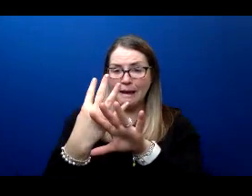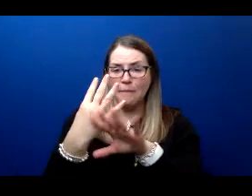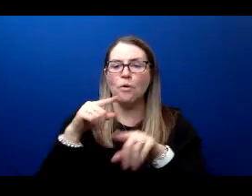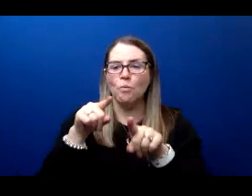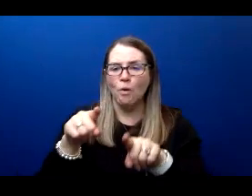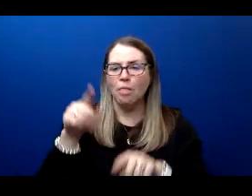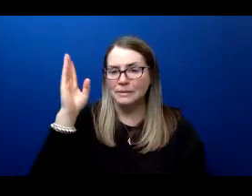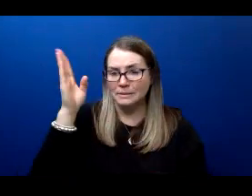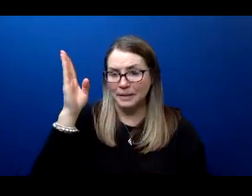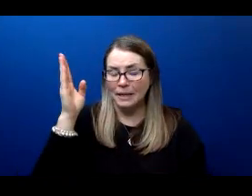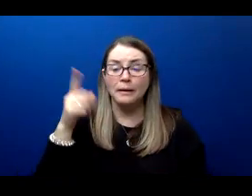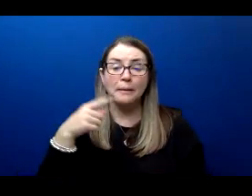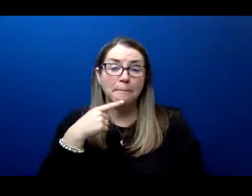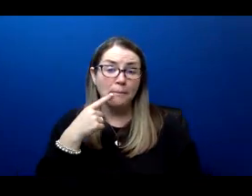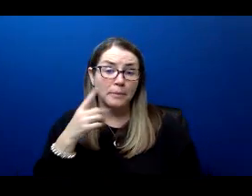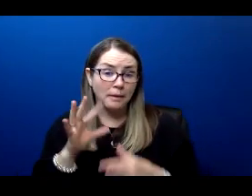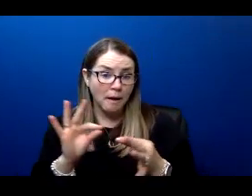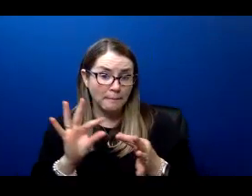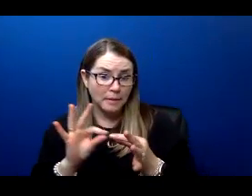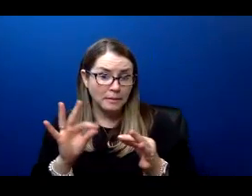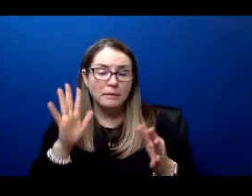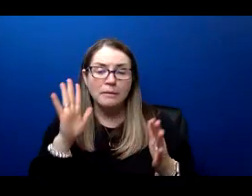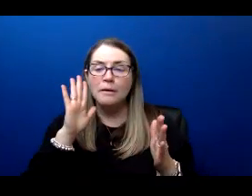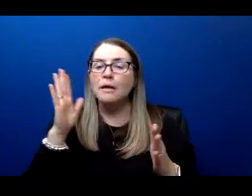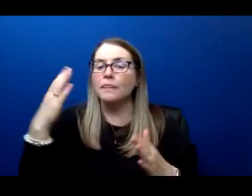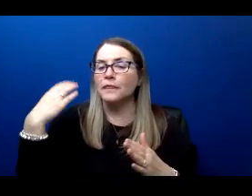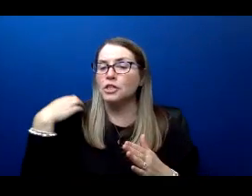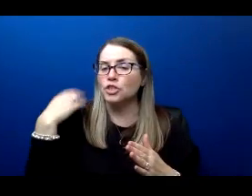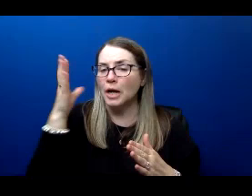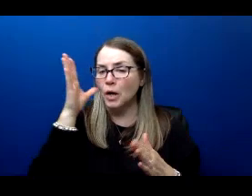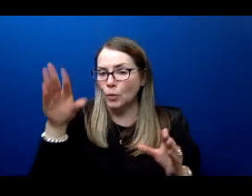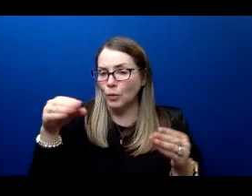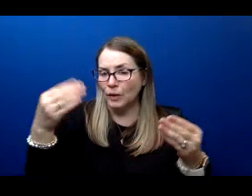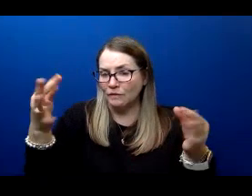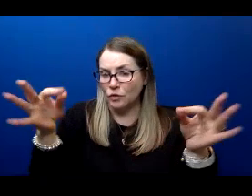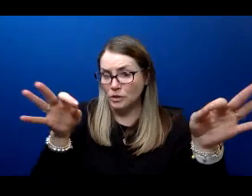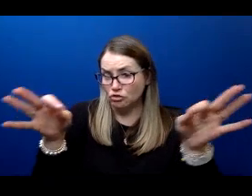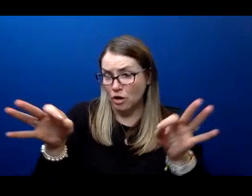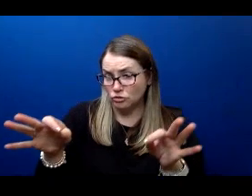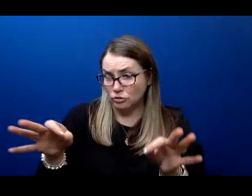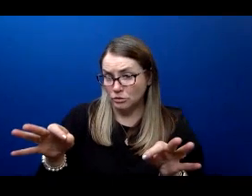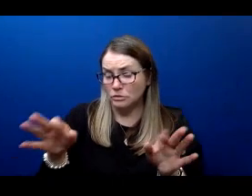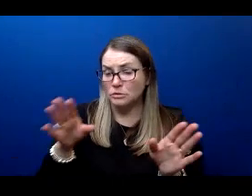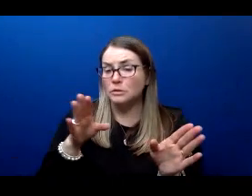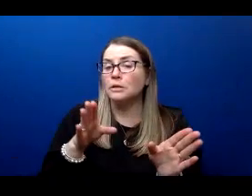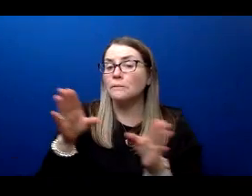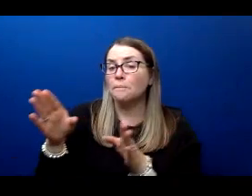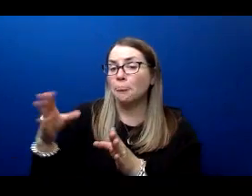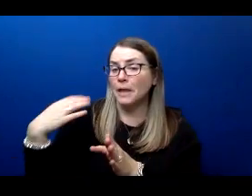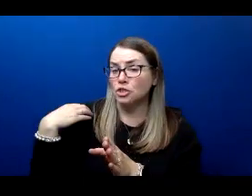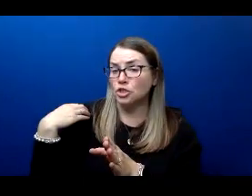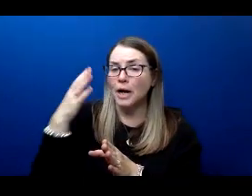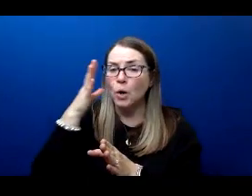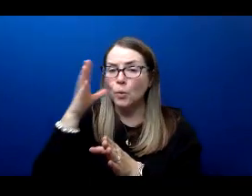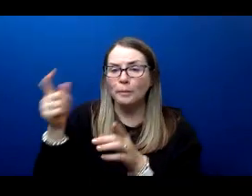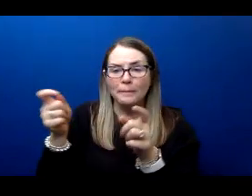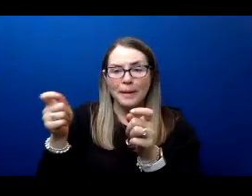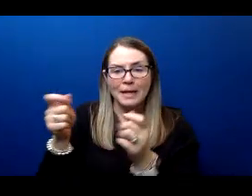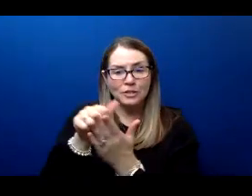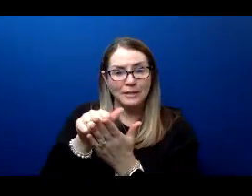give public comment, the chair will give you further instructions. Mr. Chair, you will be managing our agenda, and the agenda